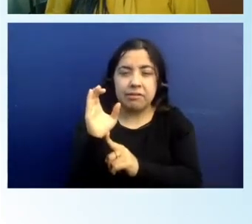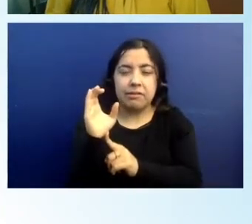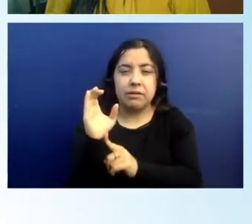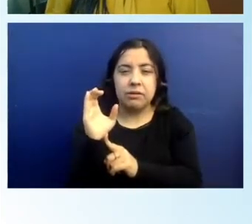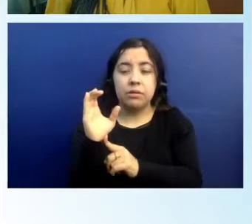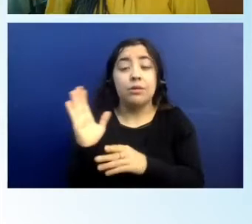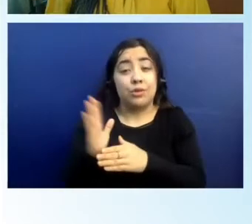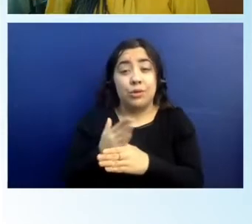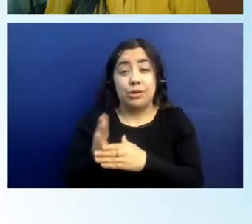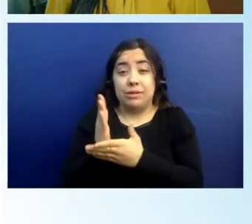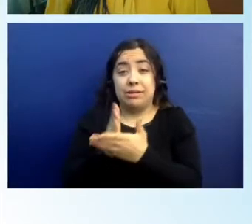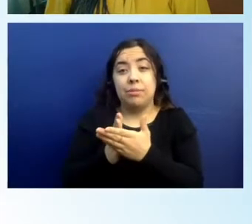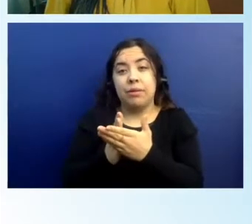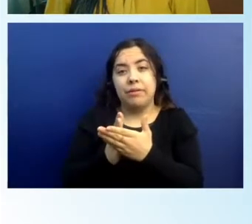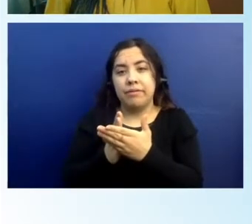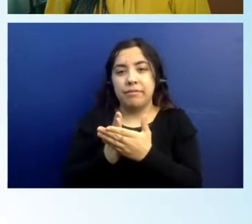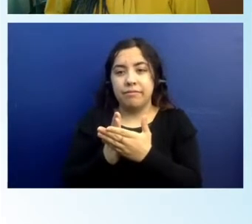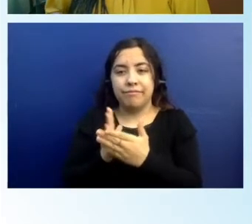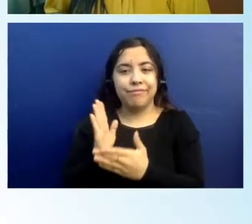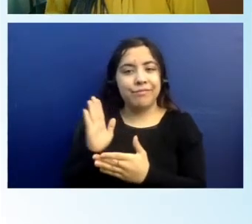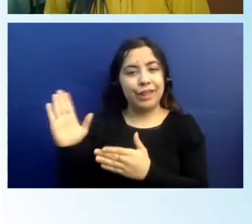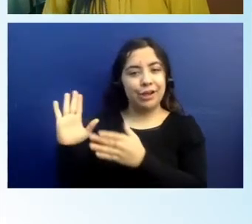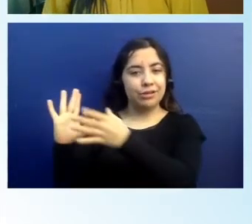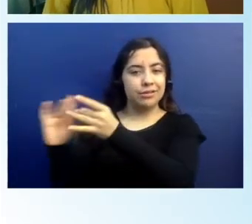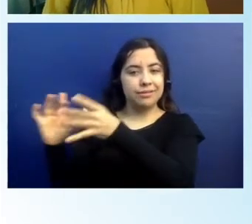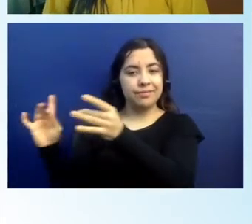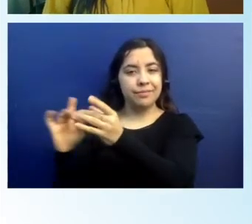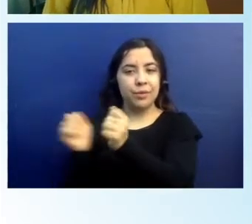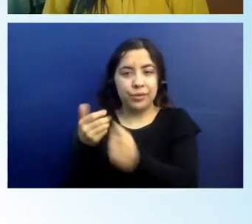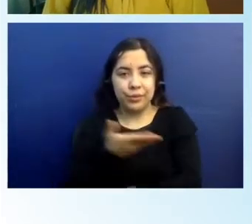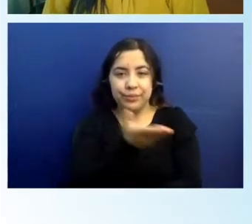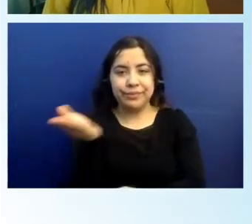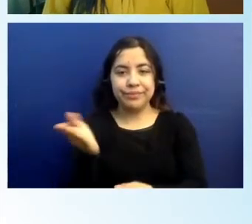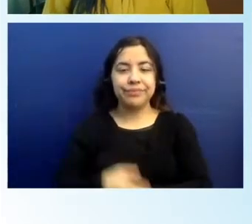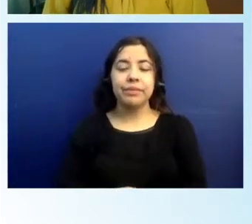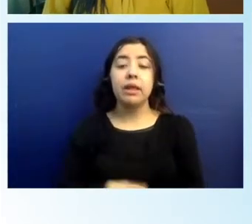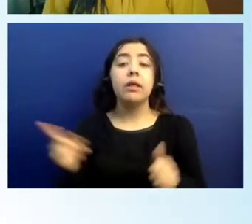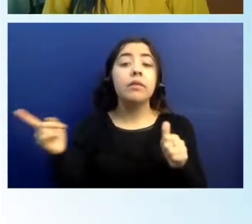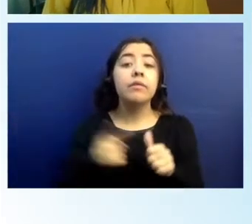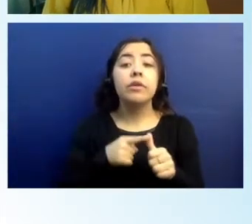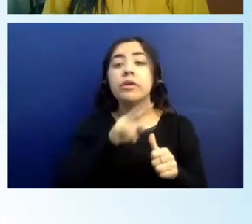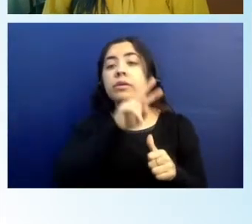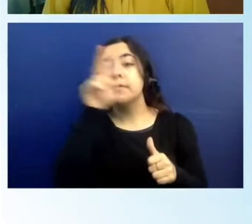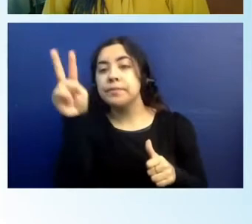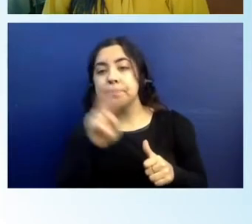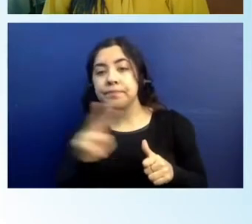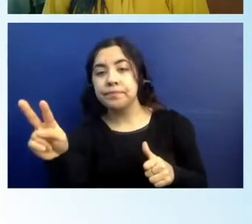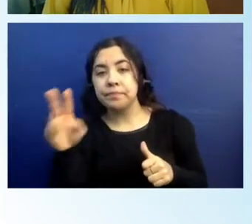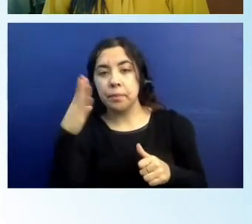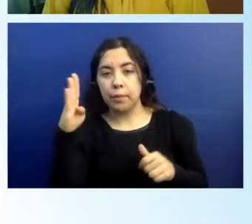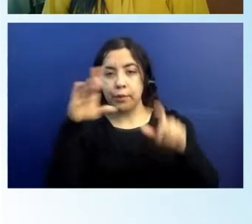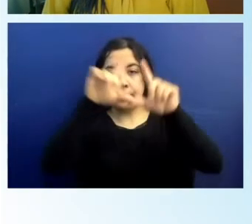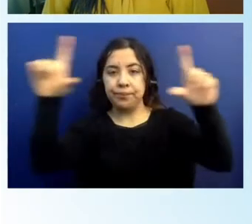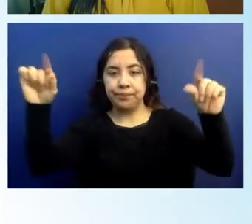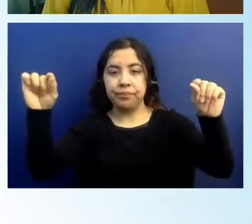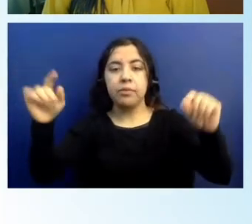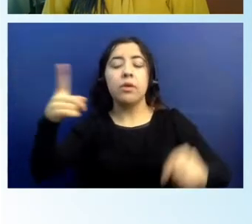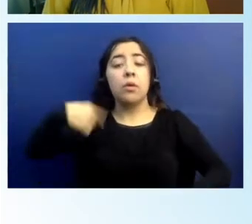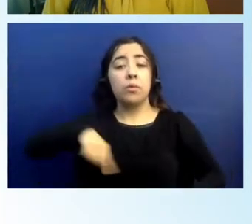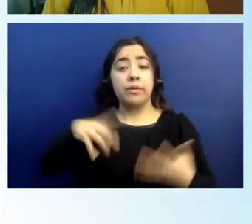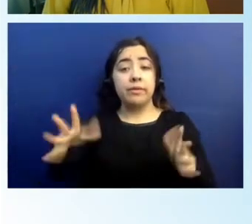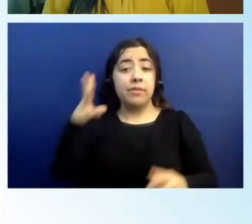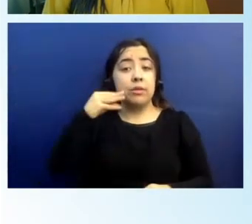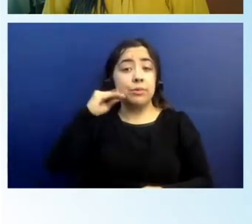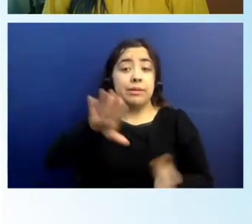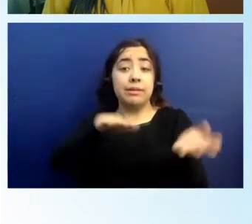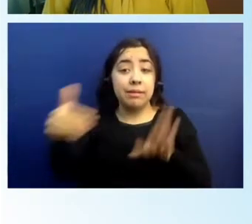share some of those with you all. So the first reads, we've experienced death,